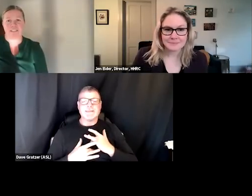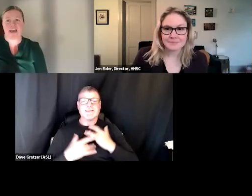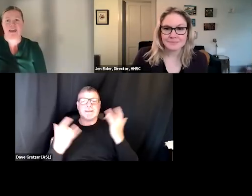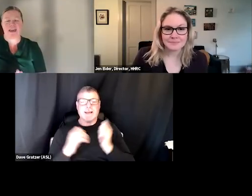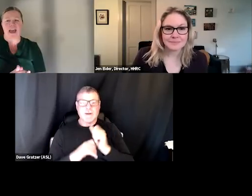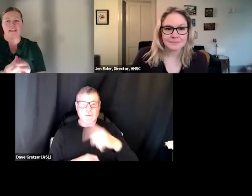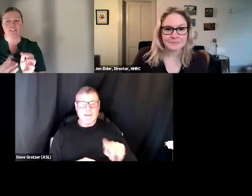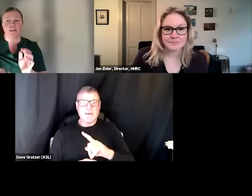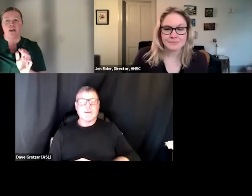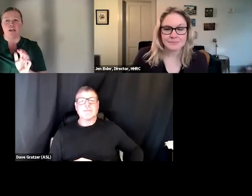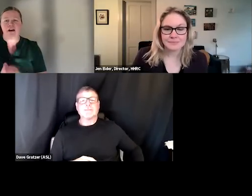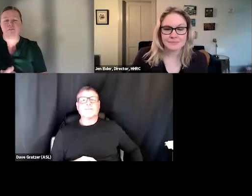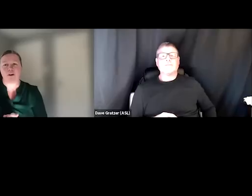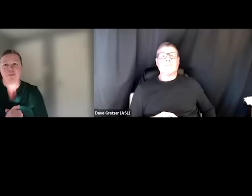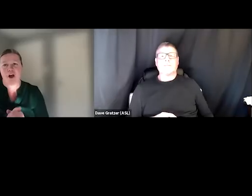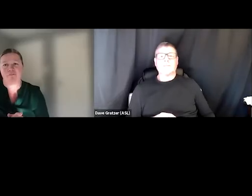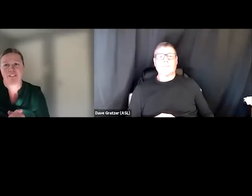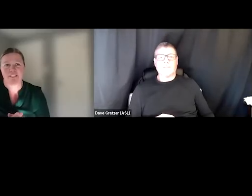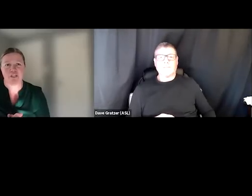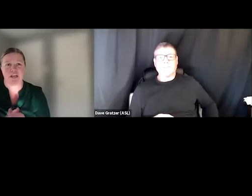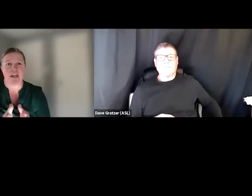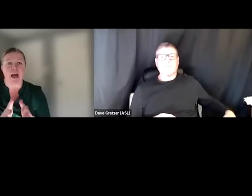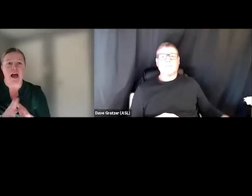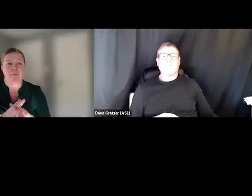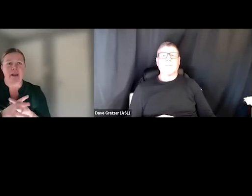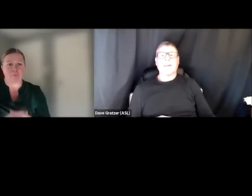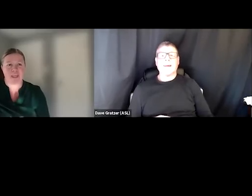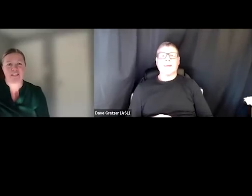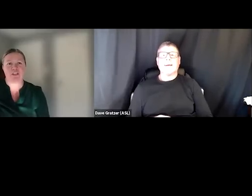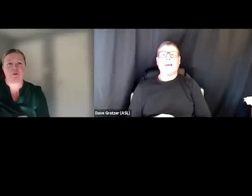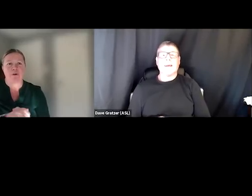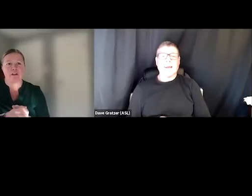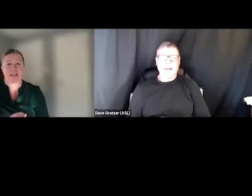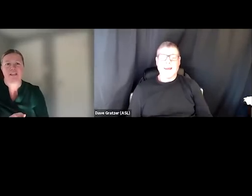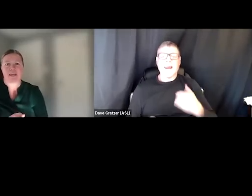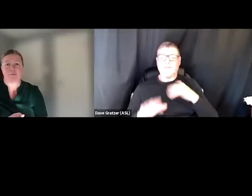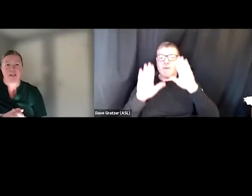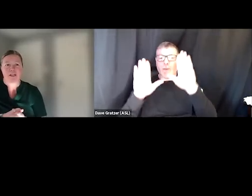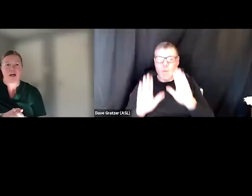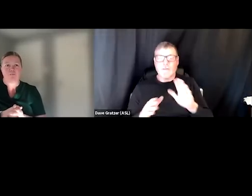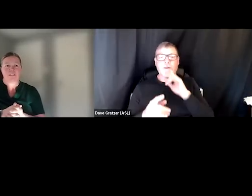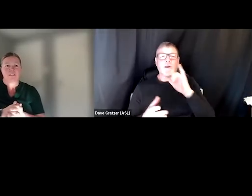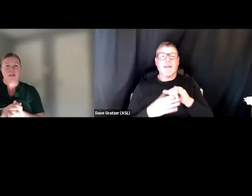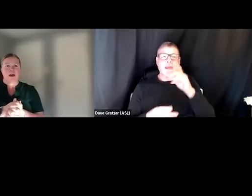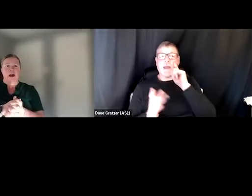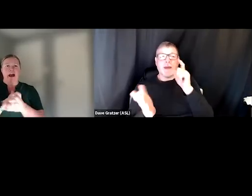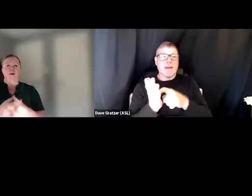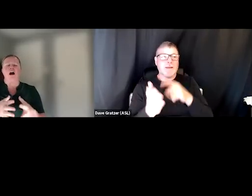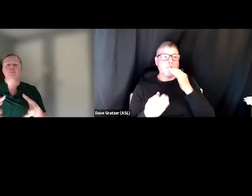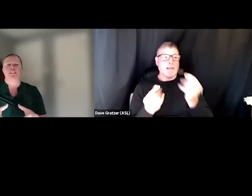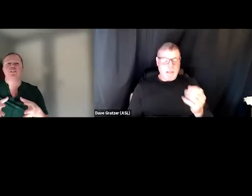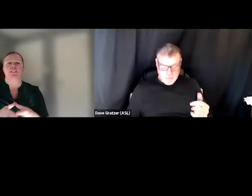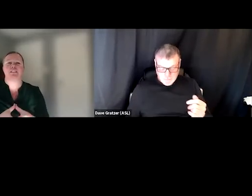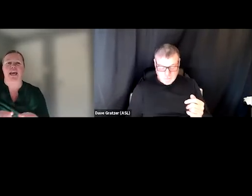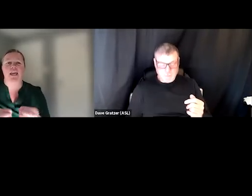you all today and to have a wonderful conversation. But I would like to start with our land and labor acknowledgement.